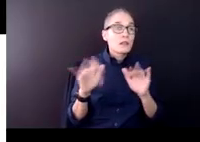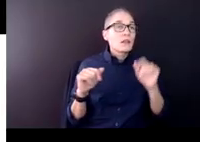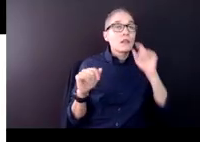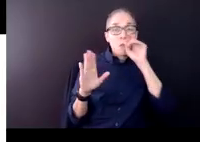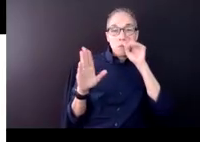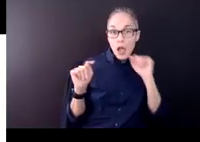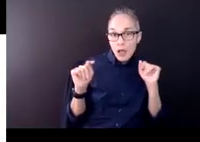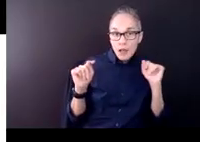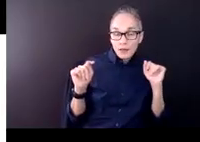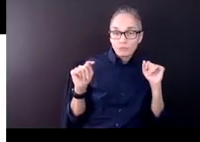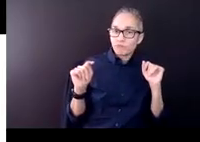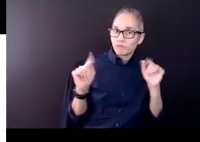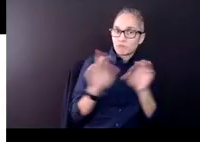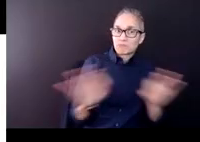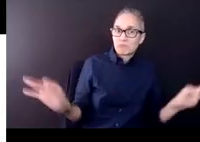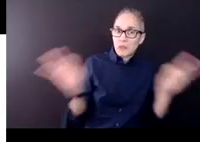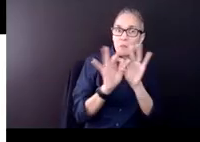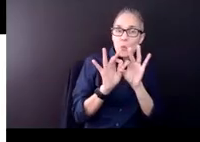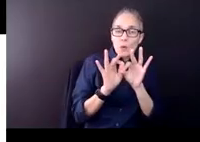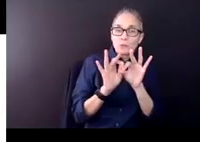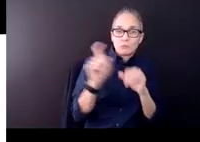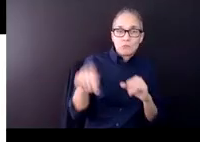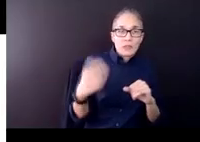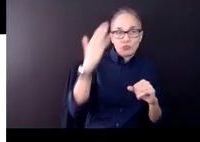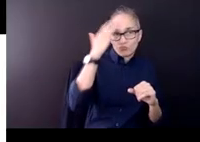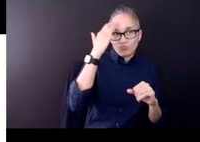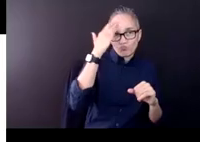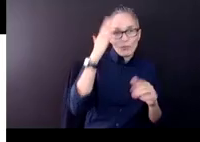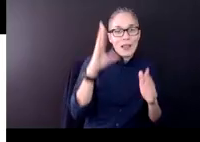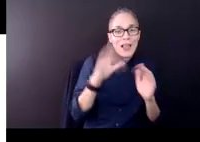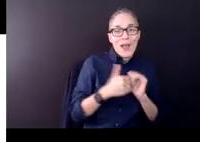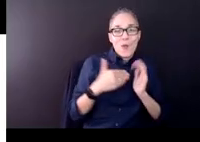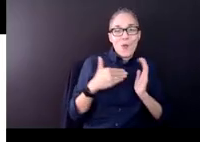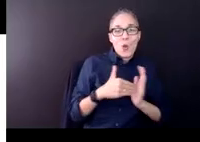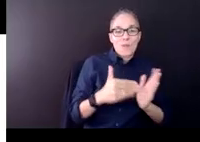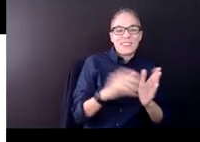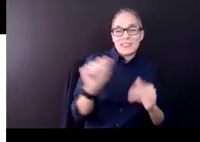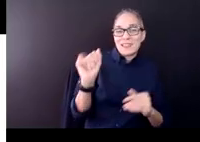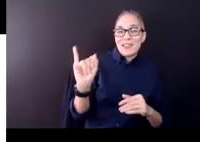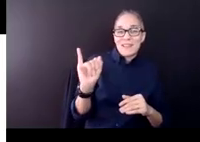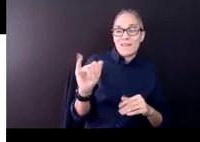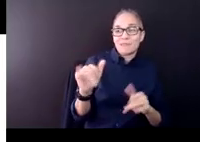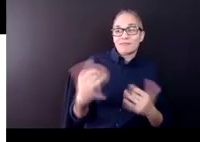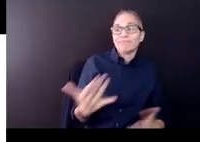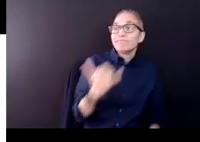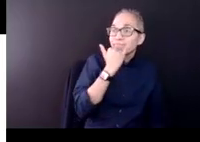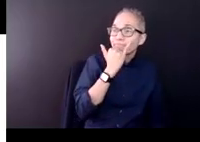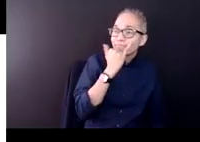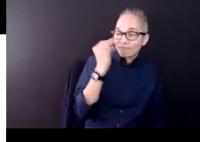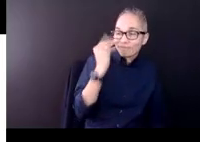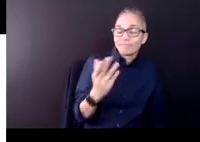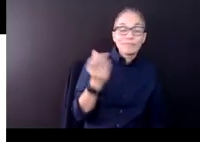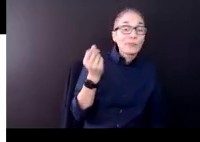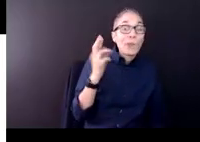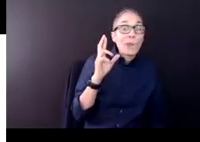But it's important to be aware just how often AI gives misleading or just